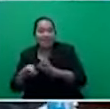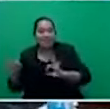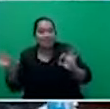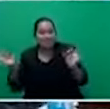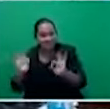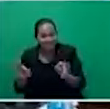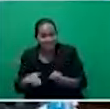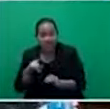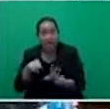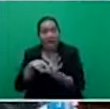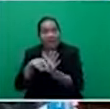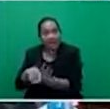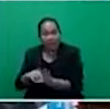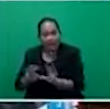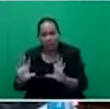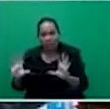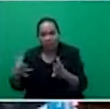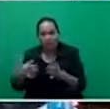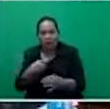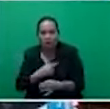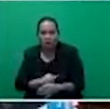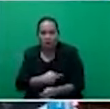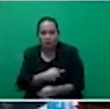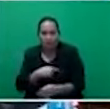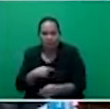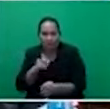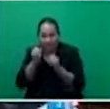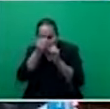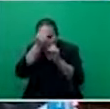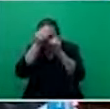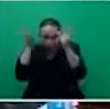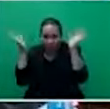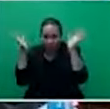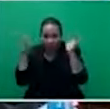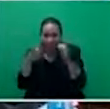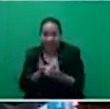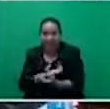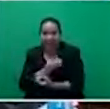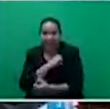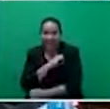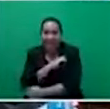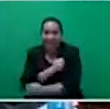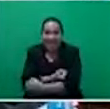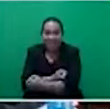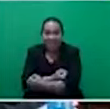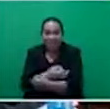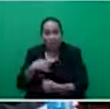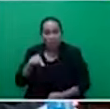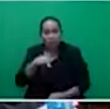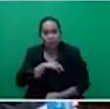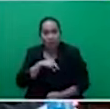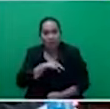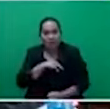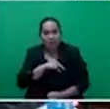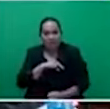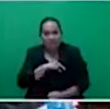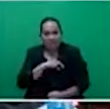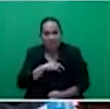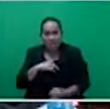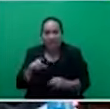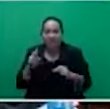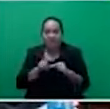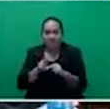These are young, committed, bright, energetic, qualified Fijian